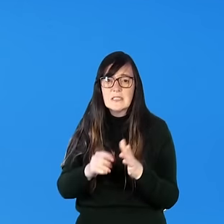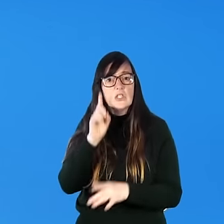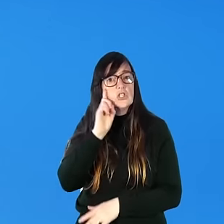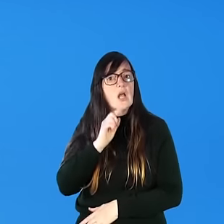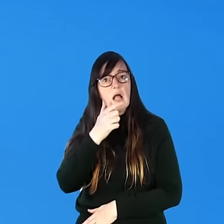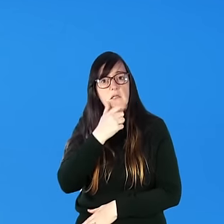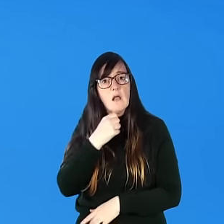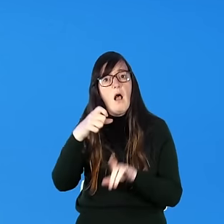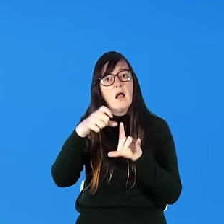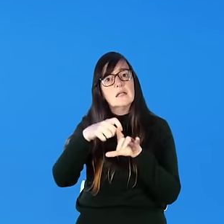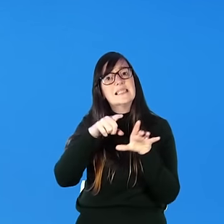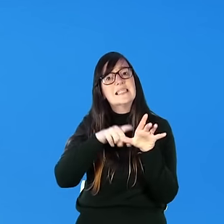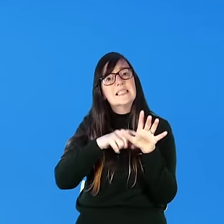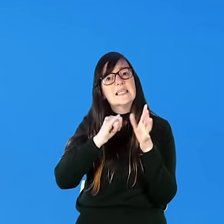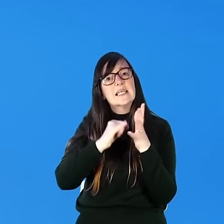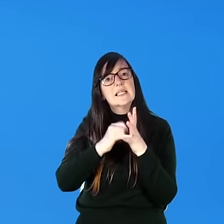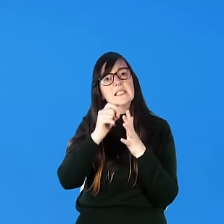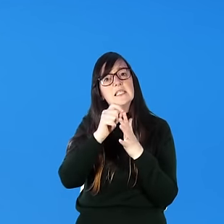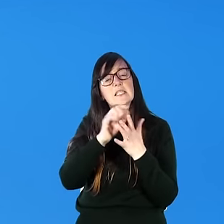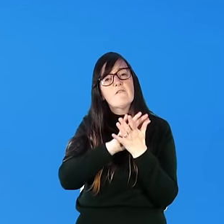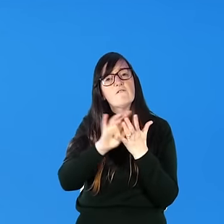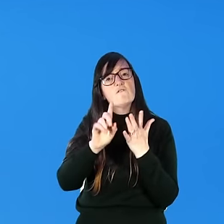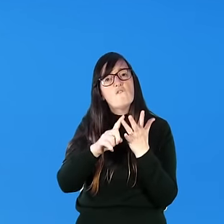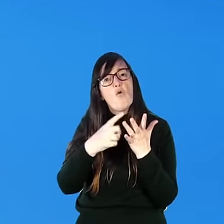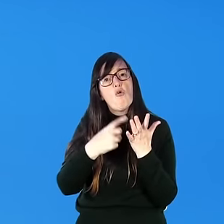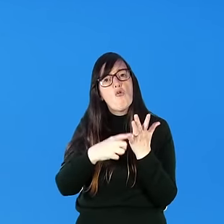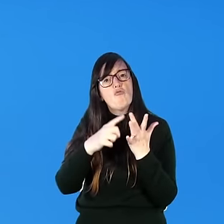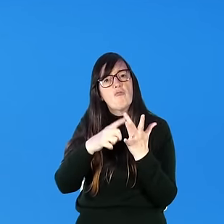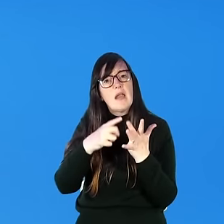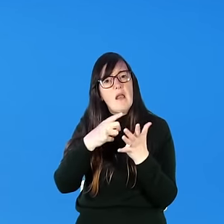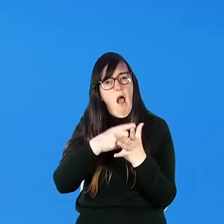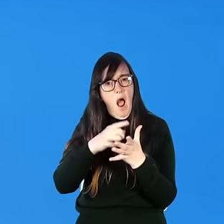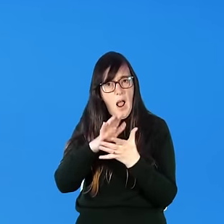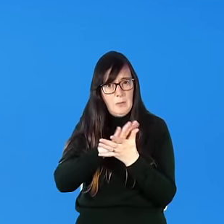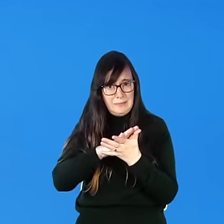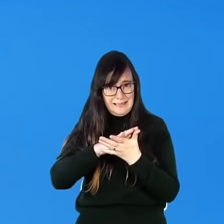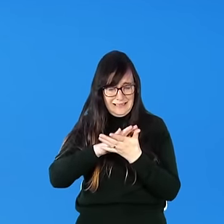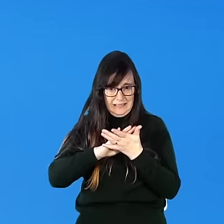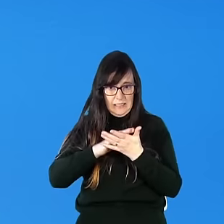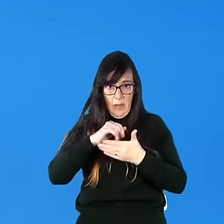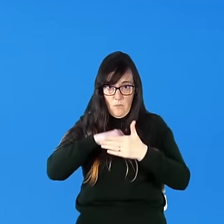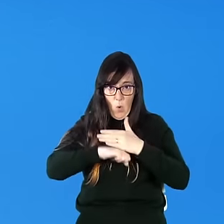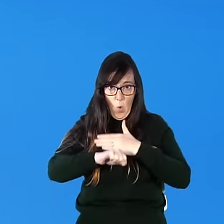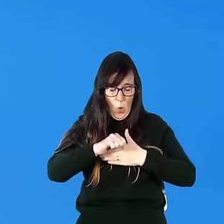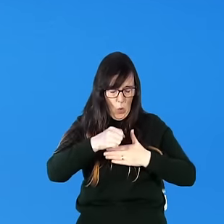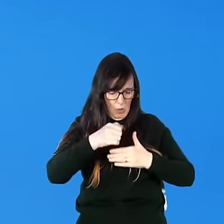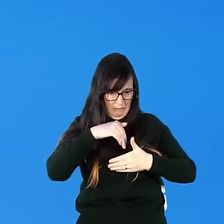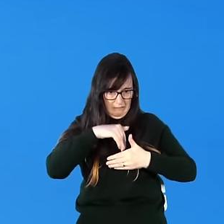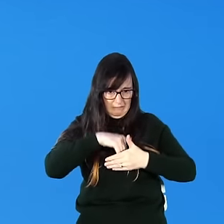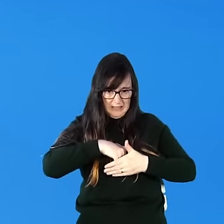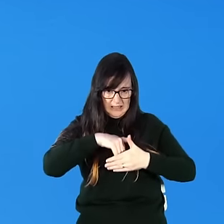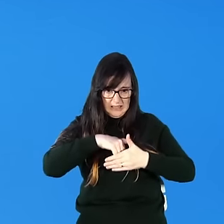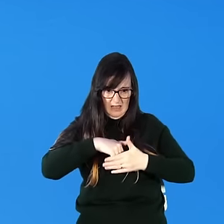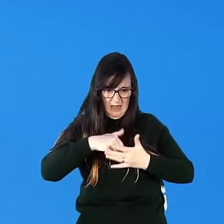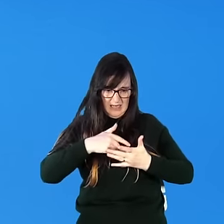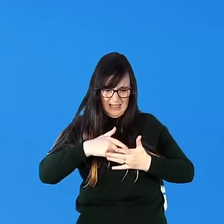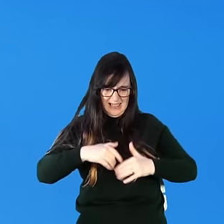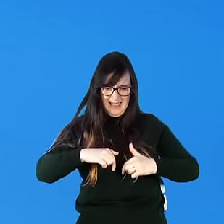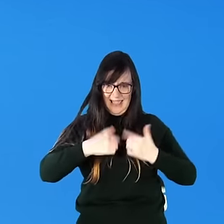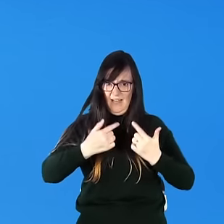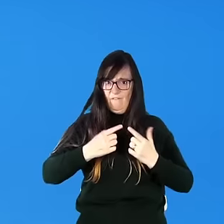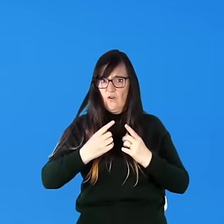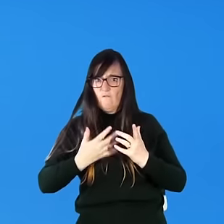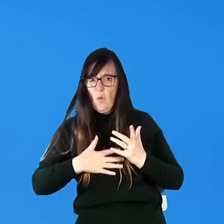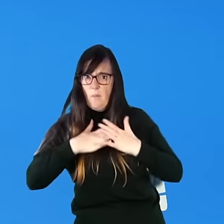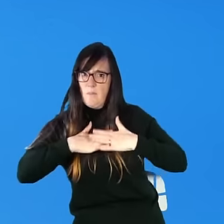them gently. Gender dysphoria and the mental health struggles that so often accompany it is a real issue. We need